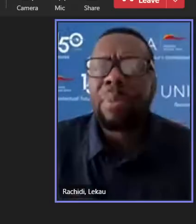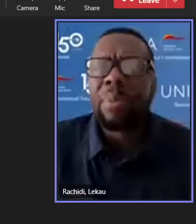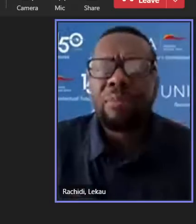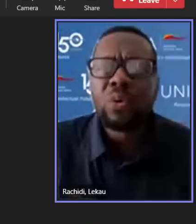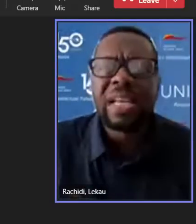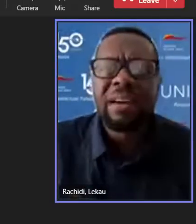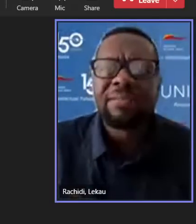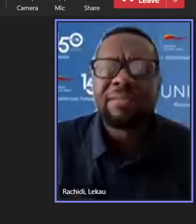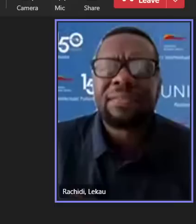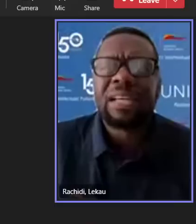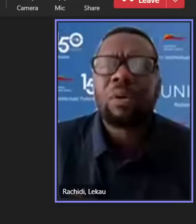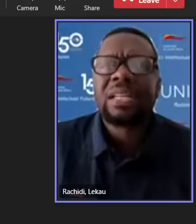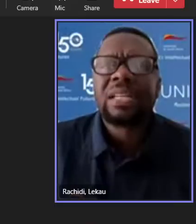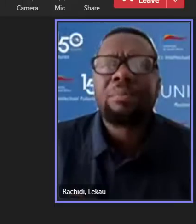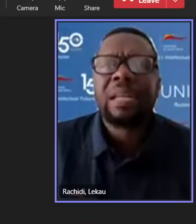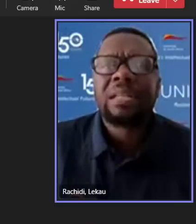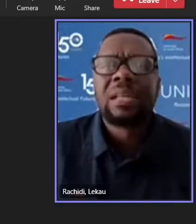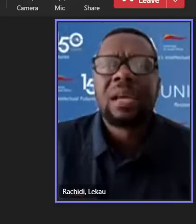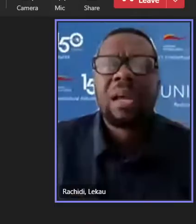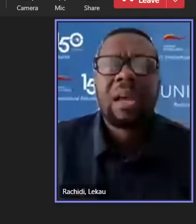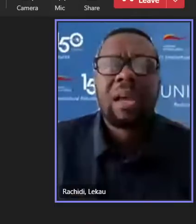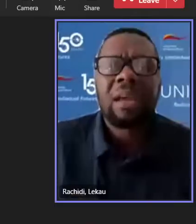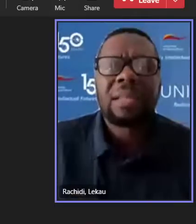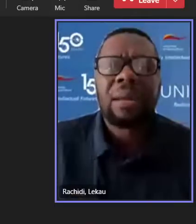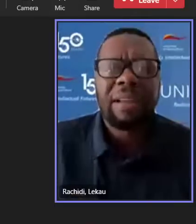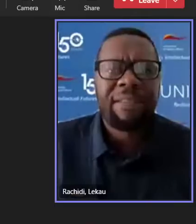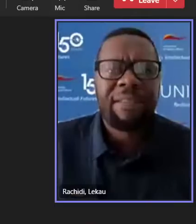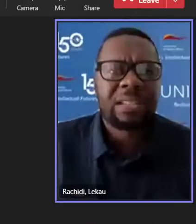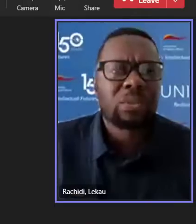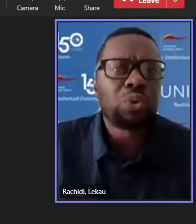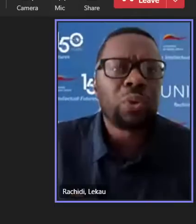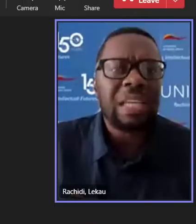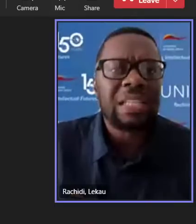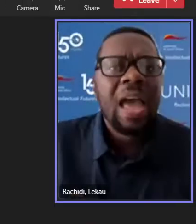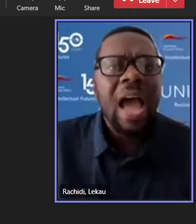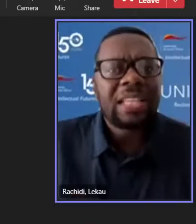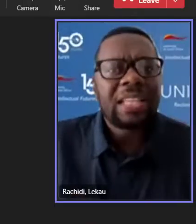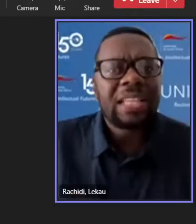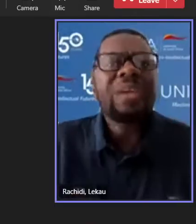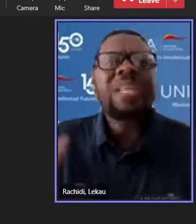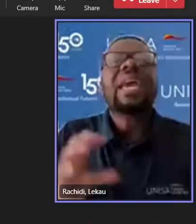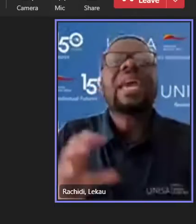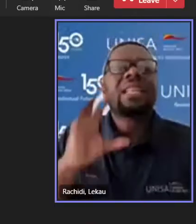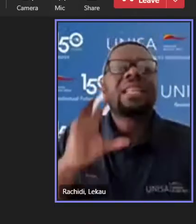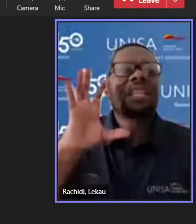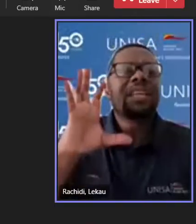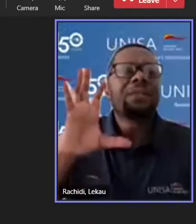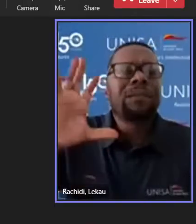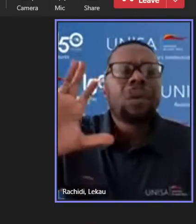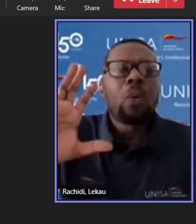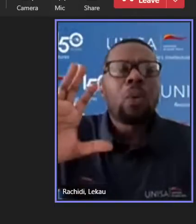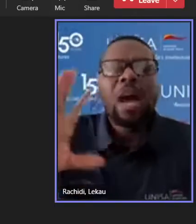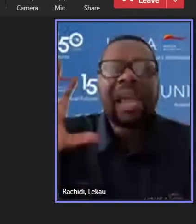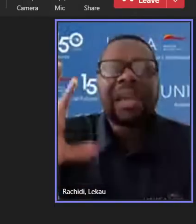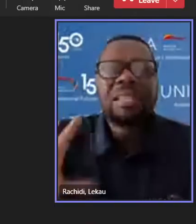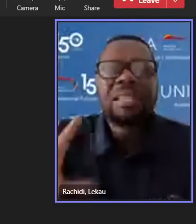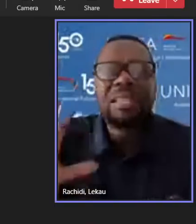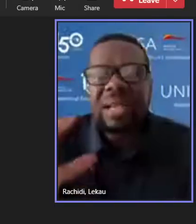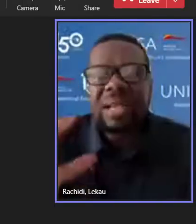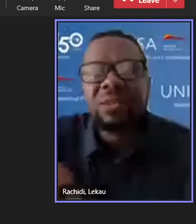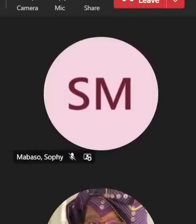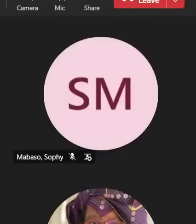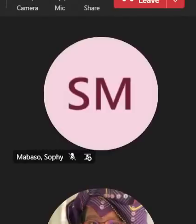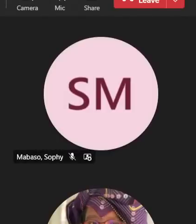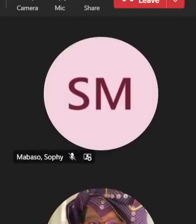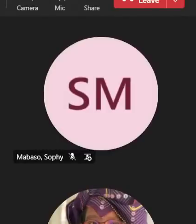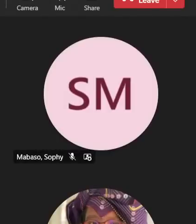heard about the MOOCs, and I've already made some reference to it. I just want to indicate that when you are a